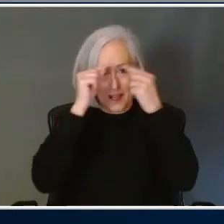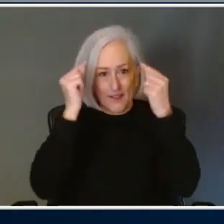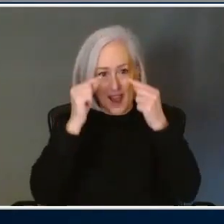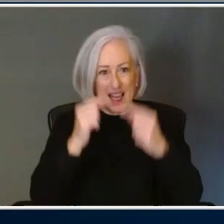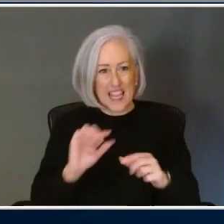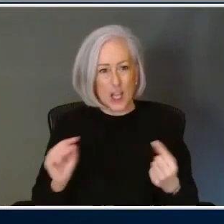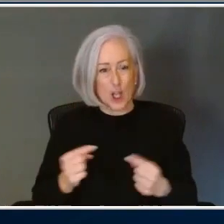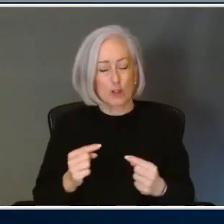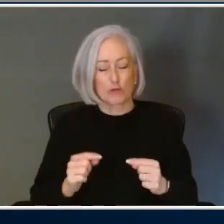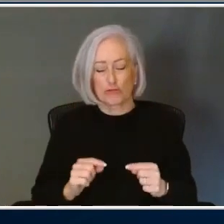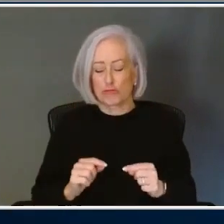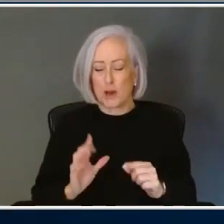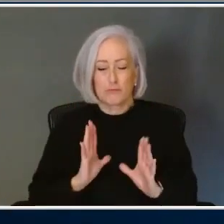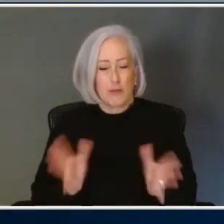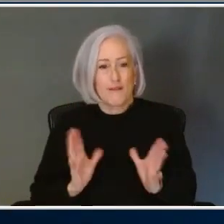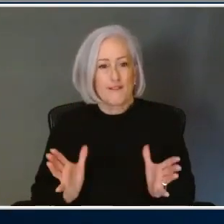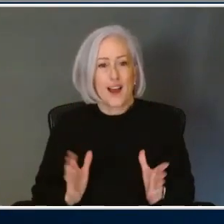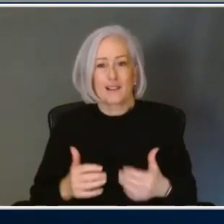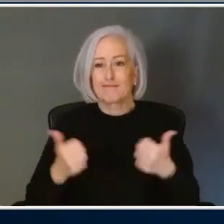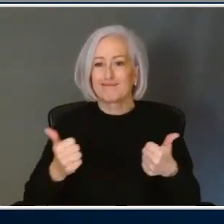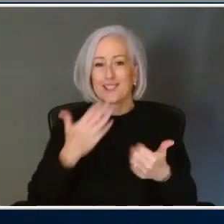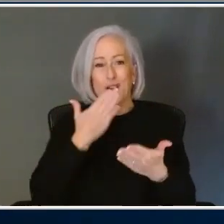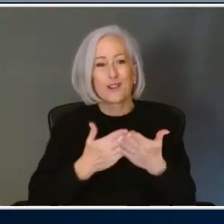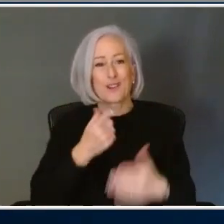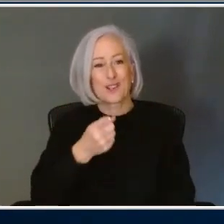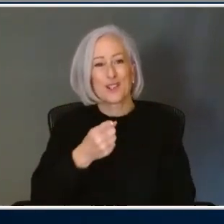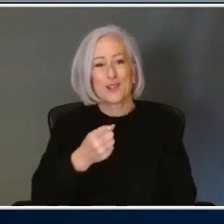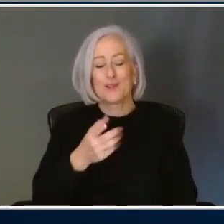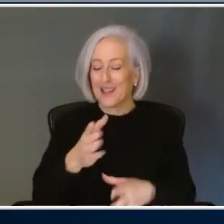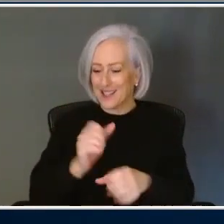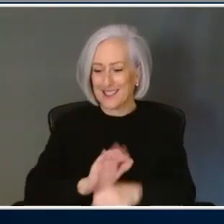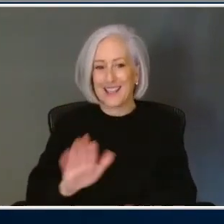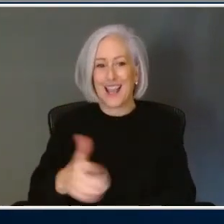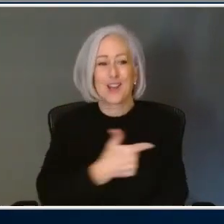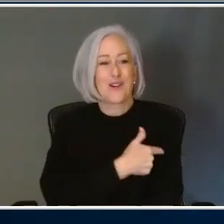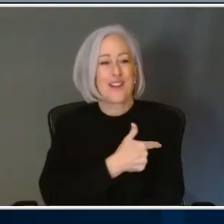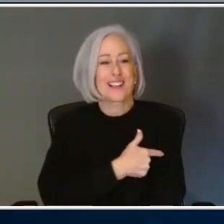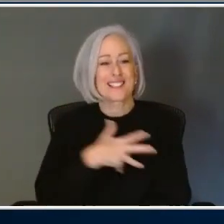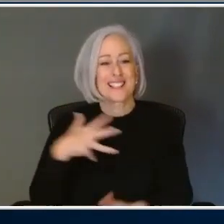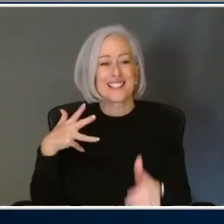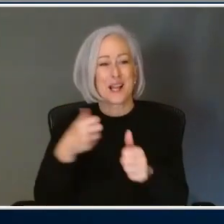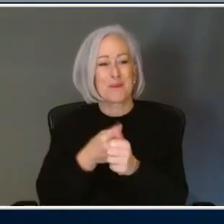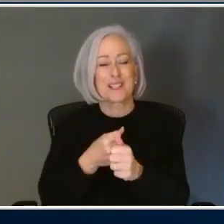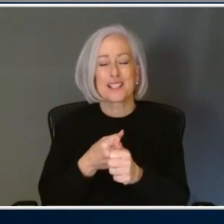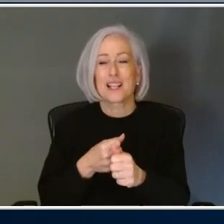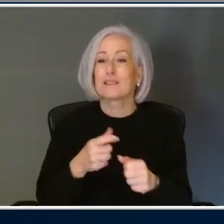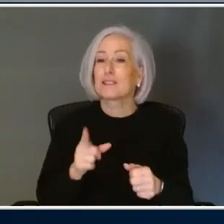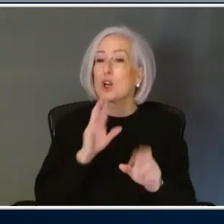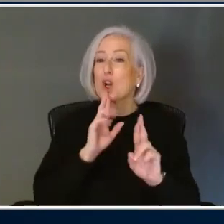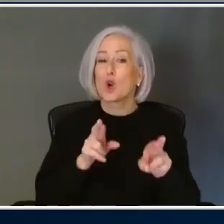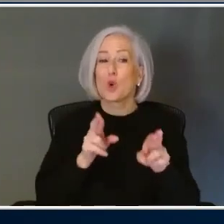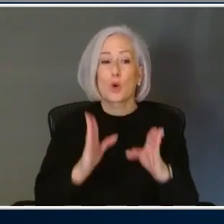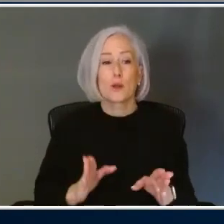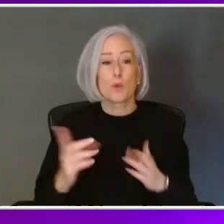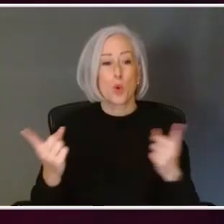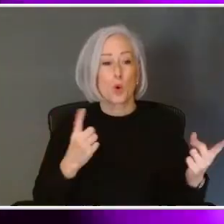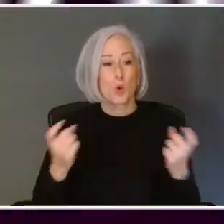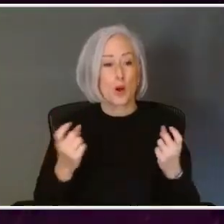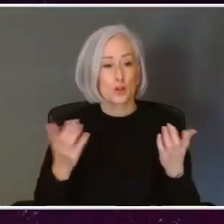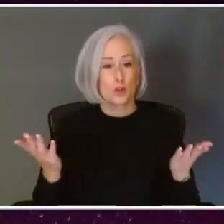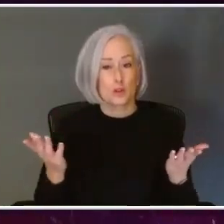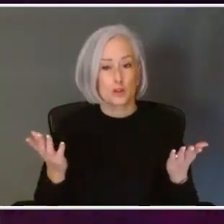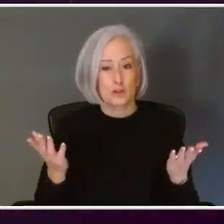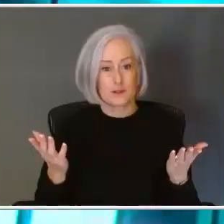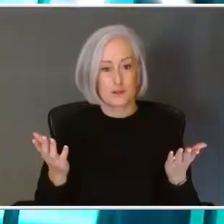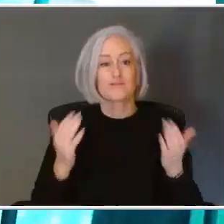made it. So, all right, yes, take your advice. Get your vaccines. Get up to date. Stay up to date. All right, any reporter questions on the line today? Okay, let's